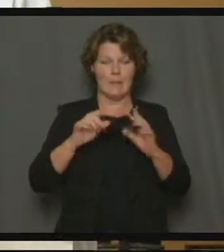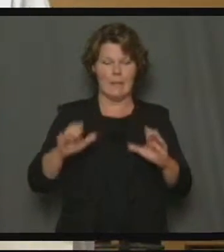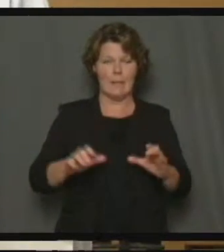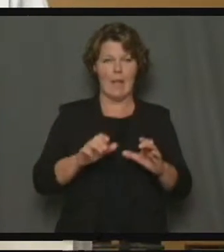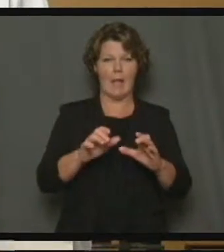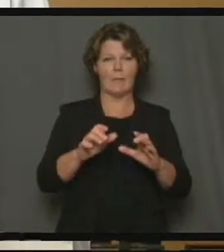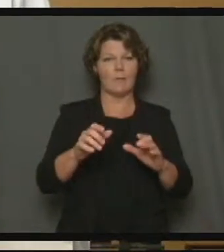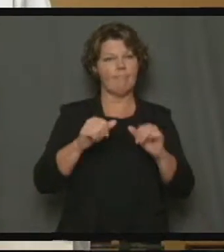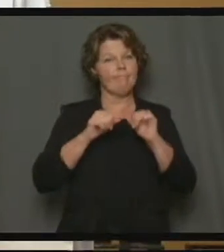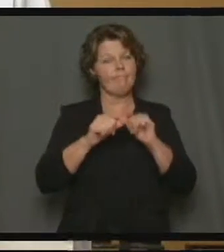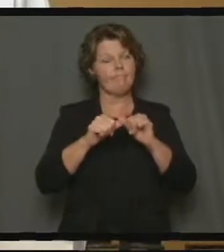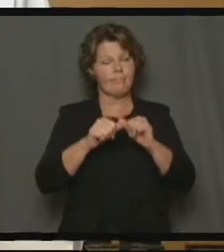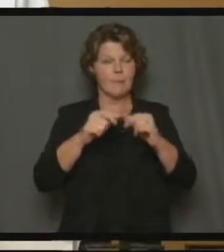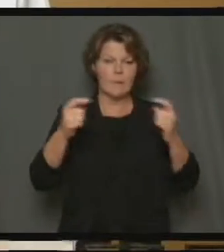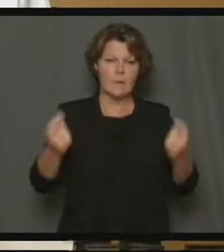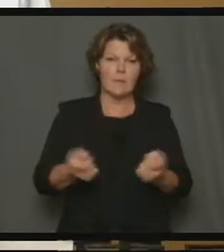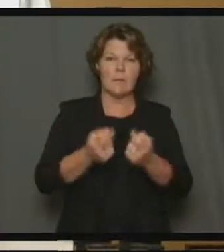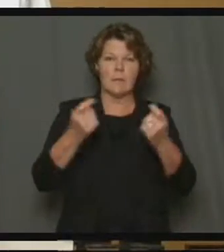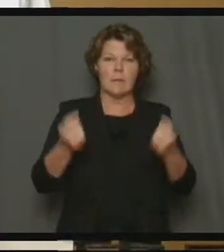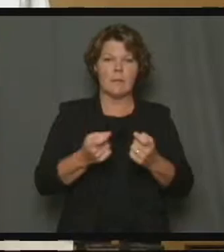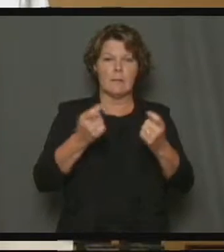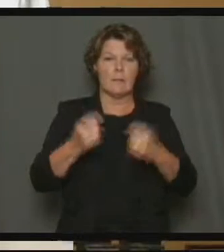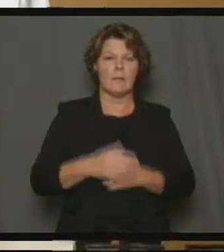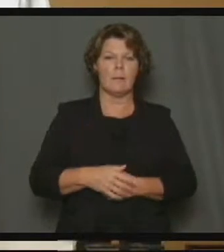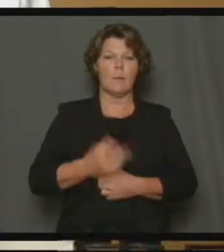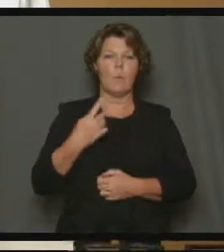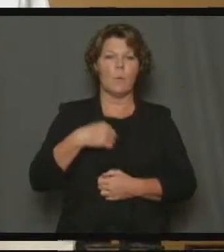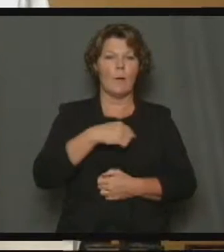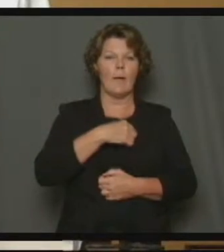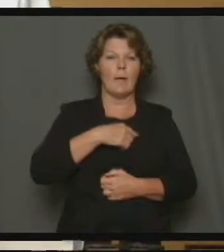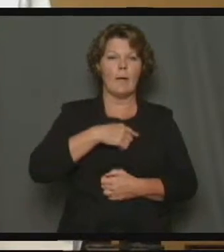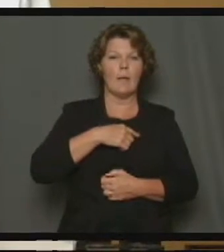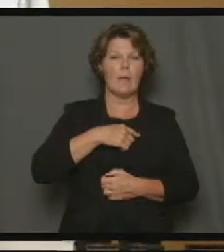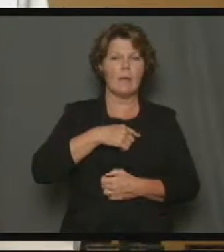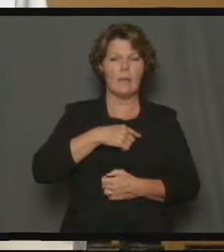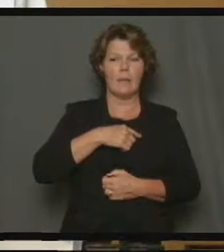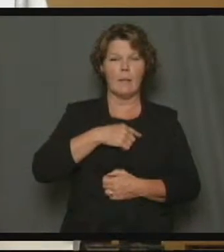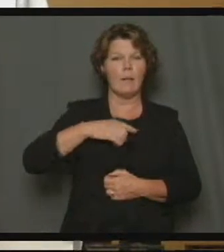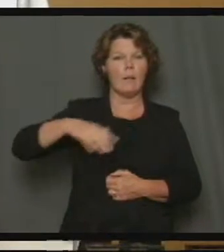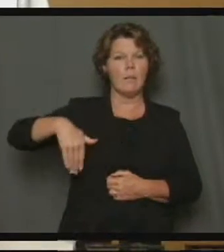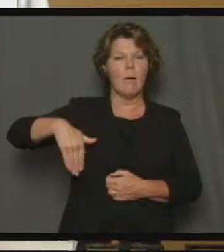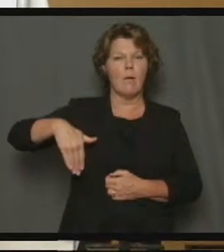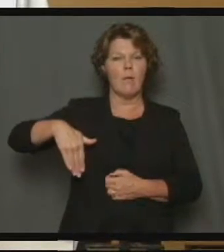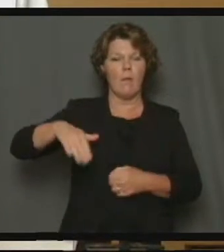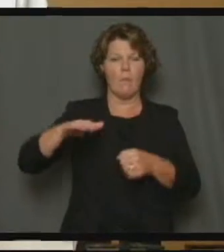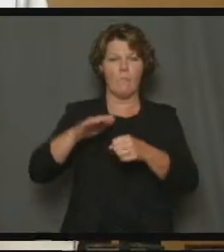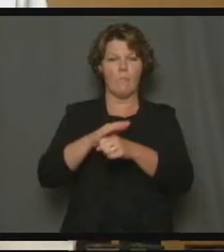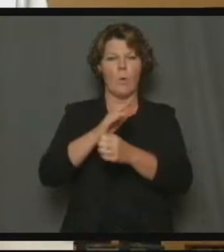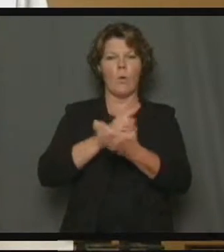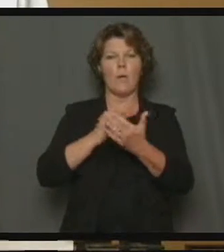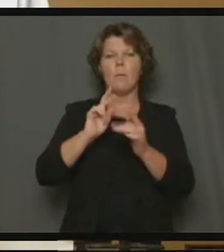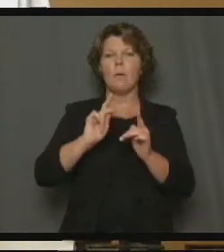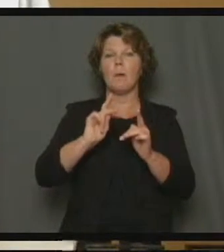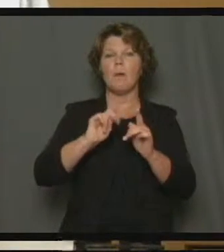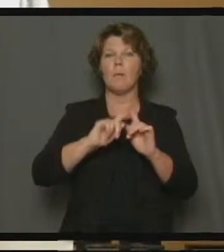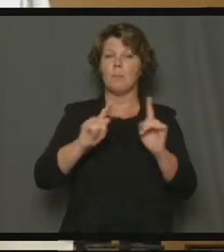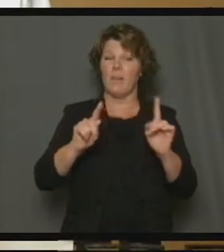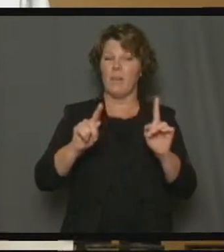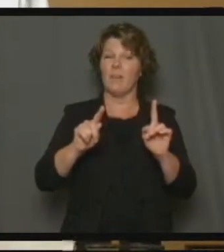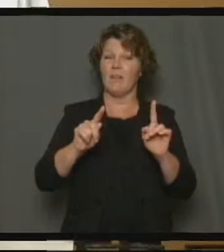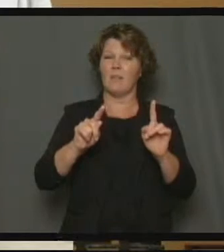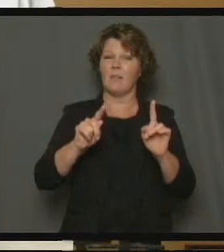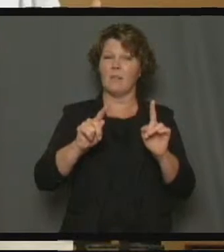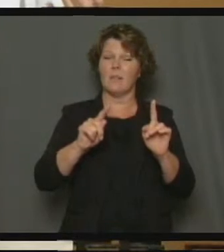deeds. We are yet not fully saint, but still very much